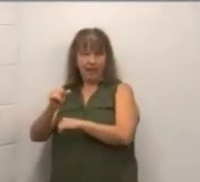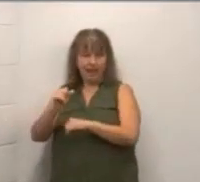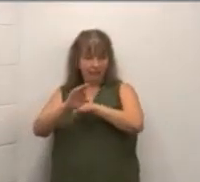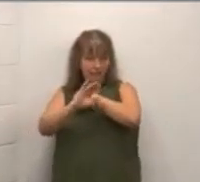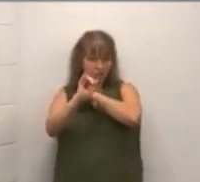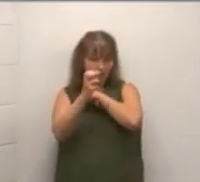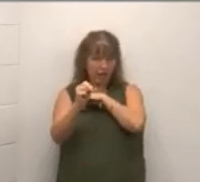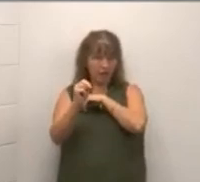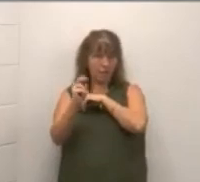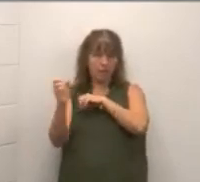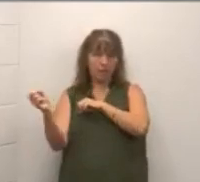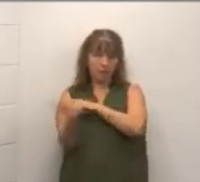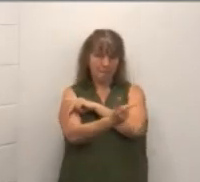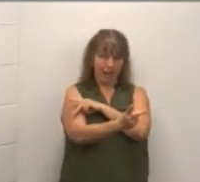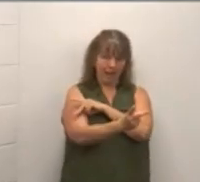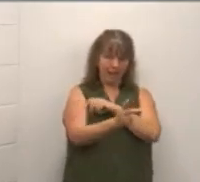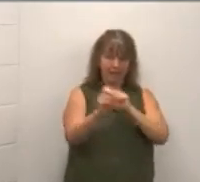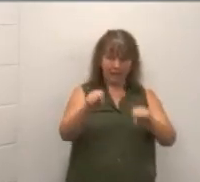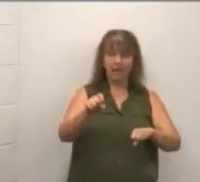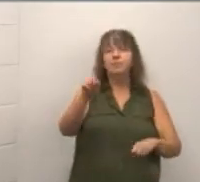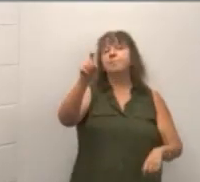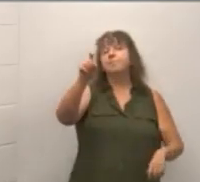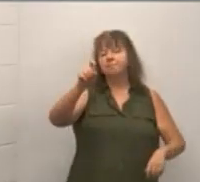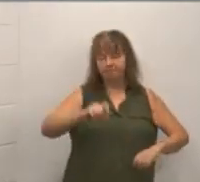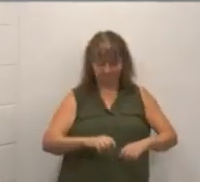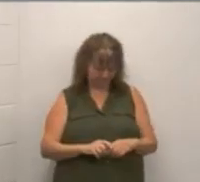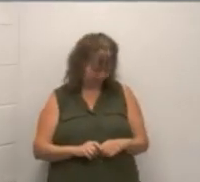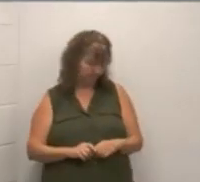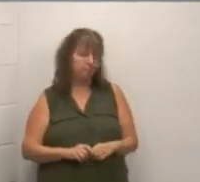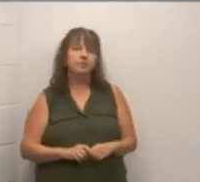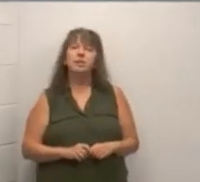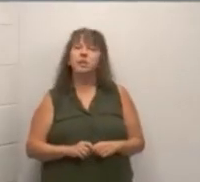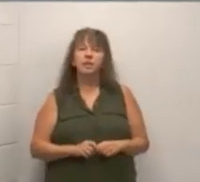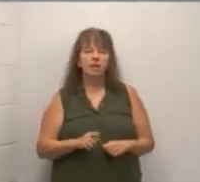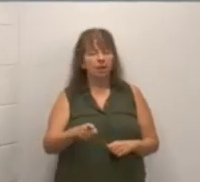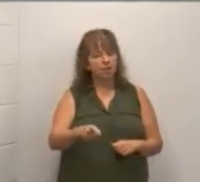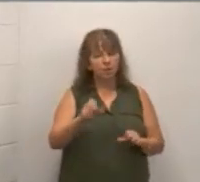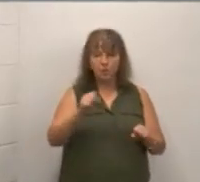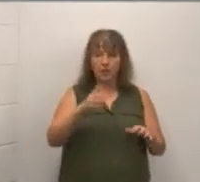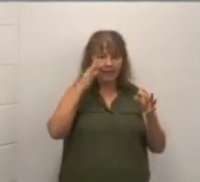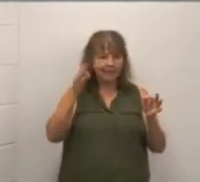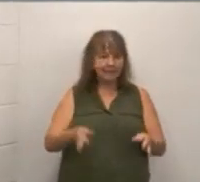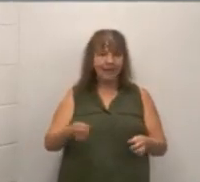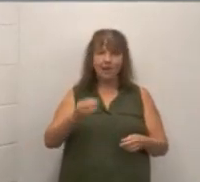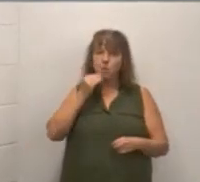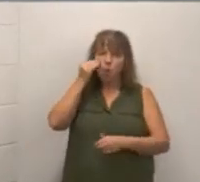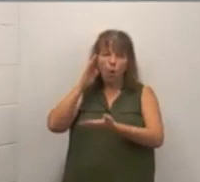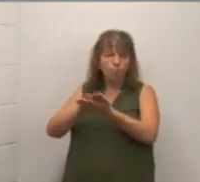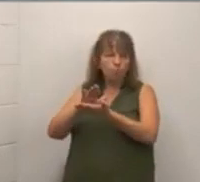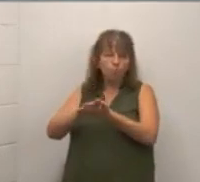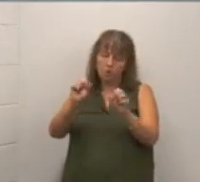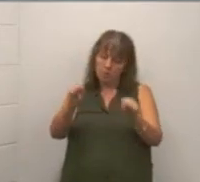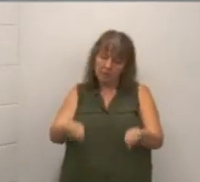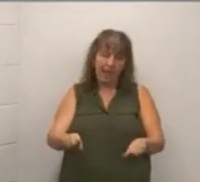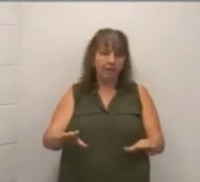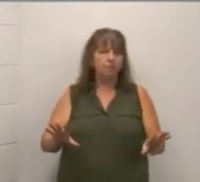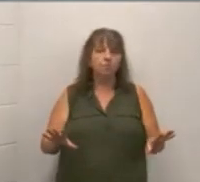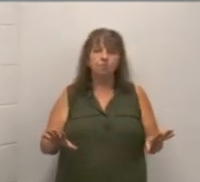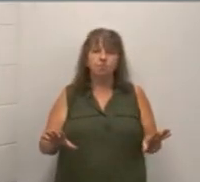learning? Sure. You can choose to homeschool your child at any time, and